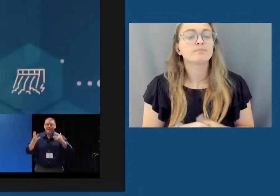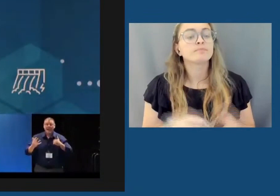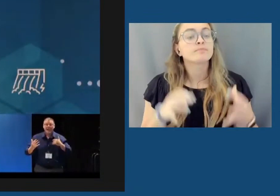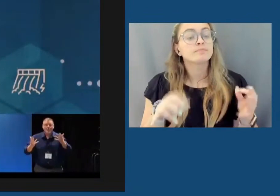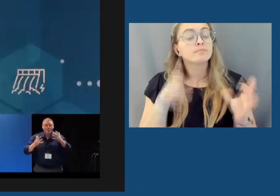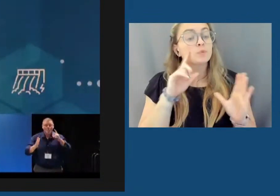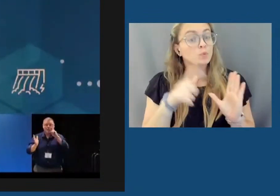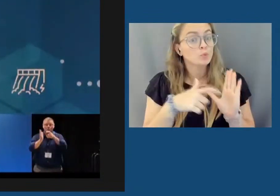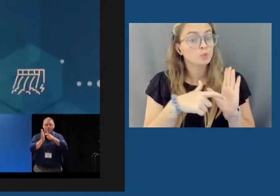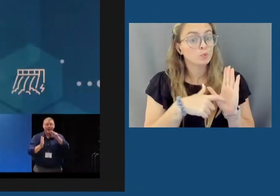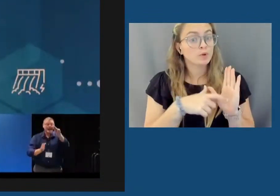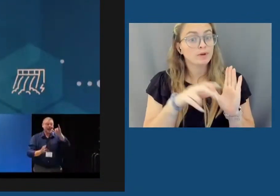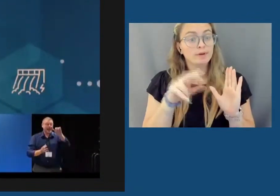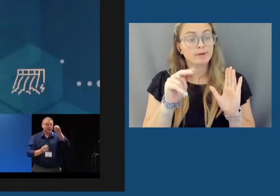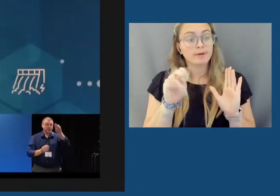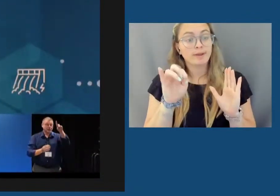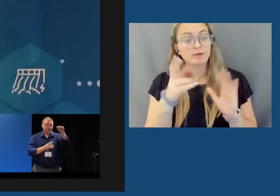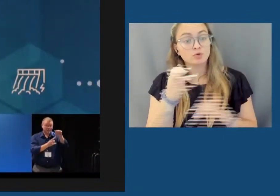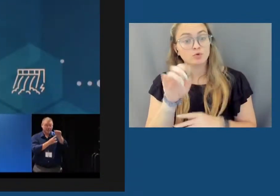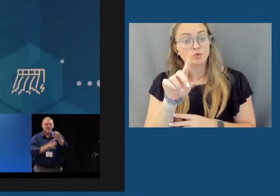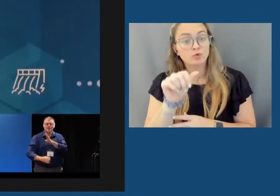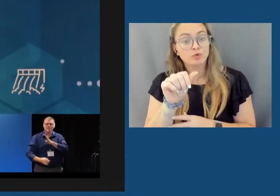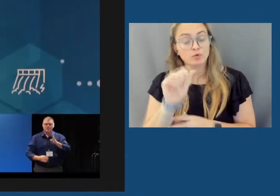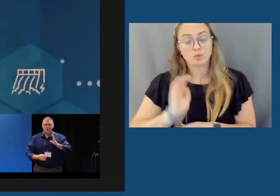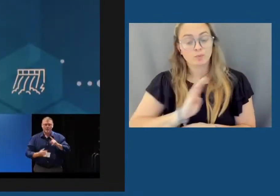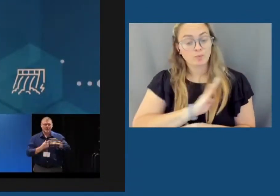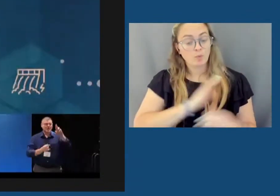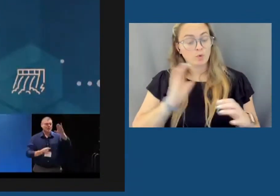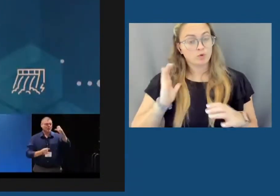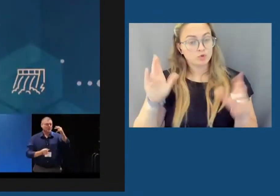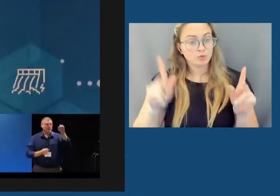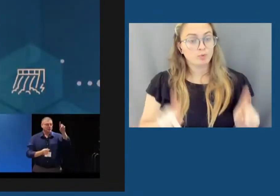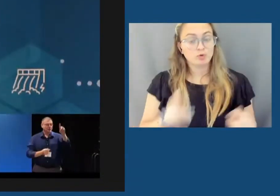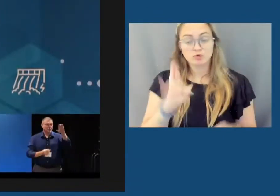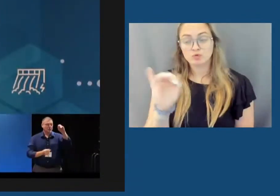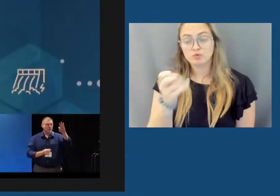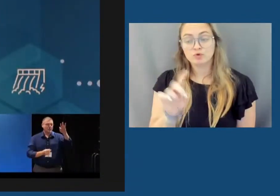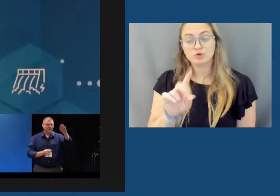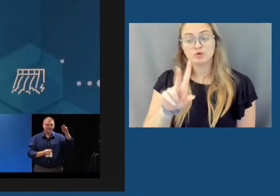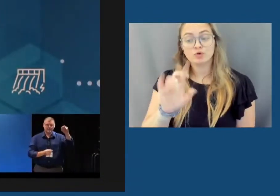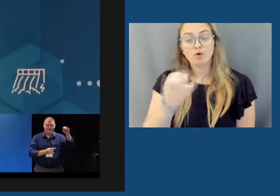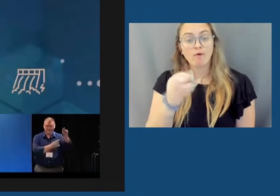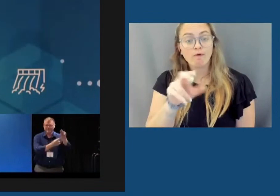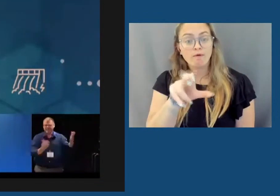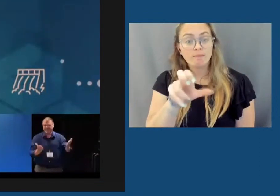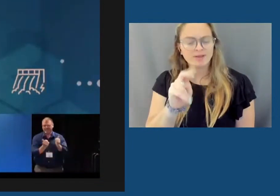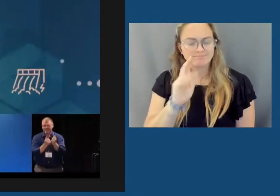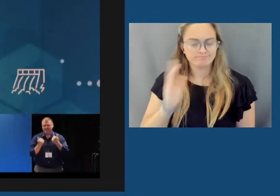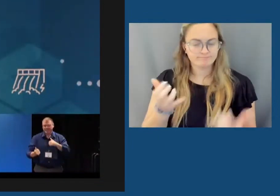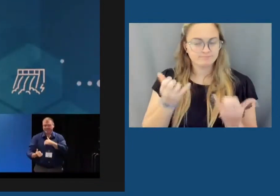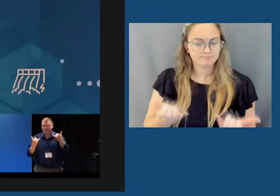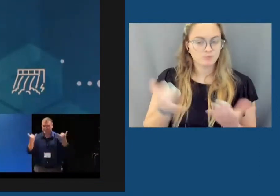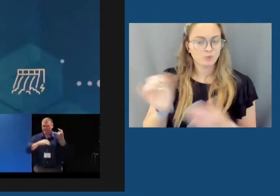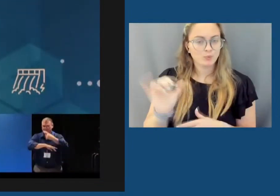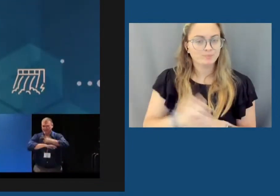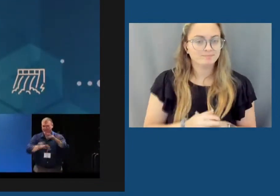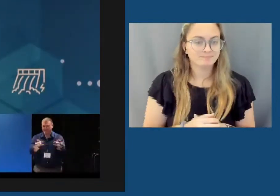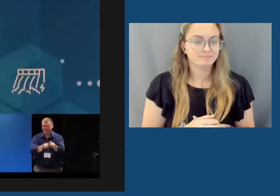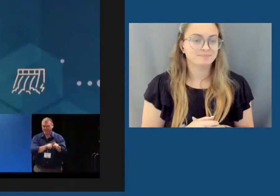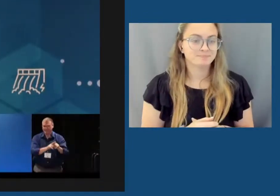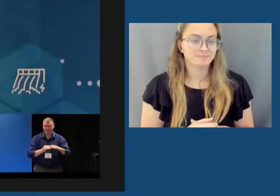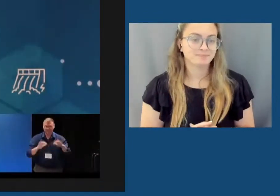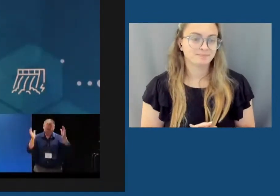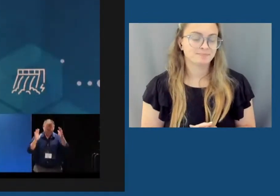recognize NYSERDA's board chair and chair of the summit, Richard Kaufman, who is here today with us as well. Richard.